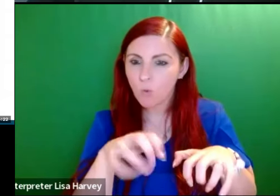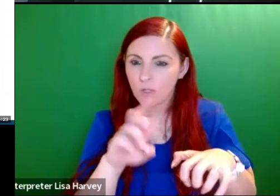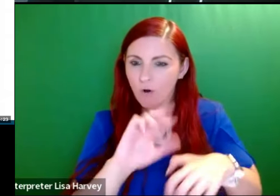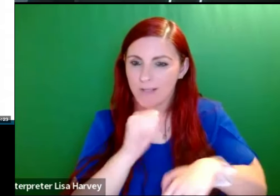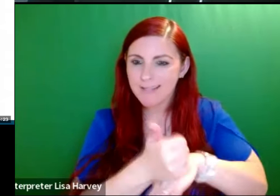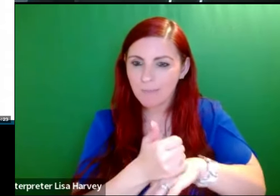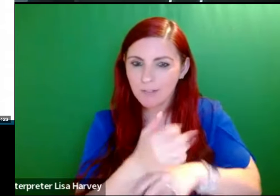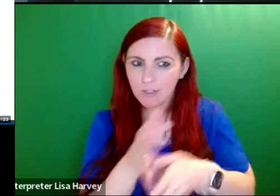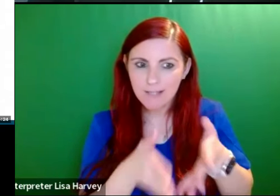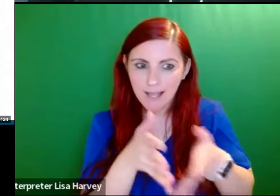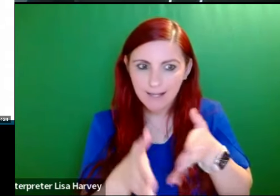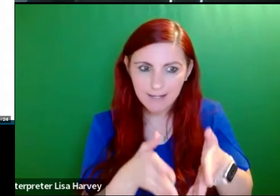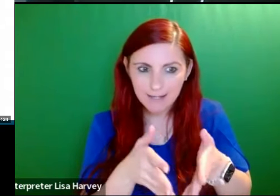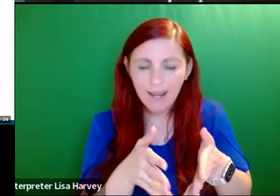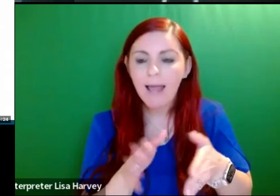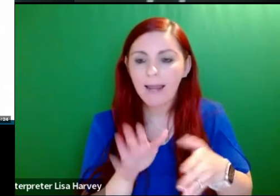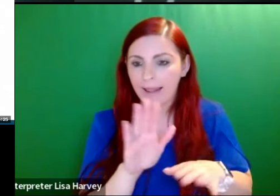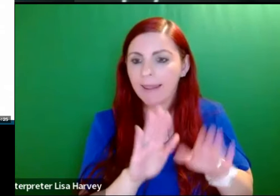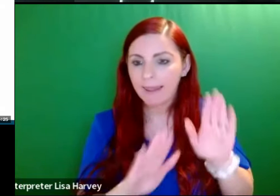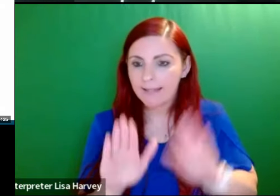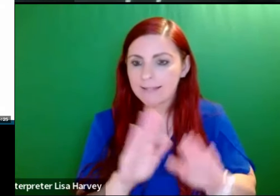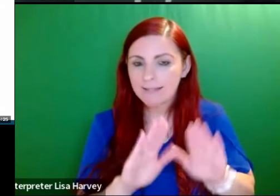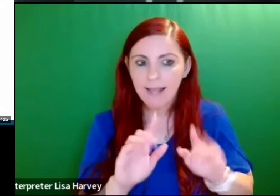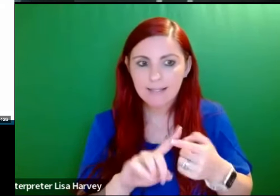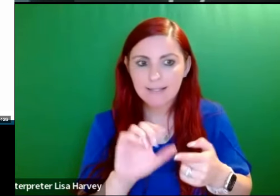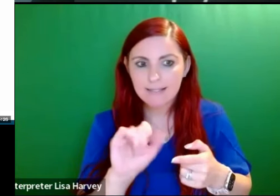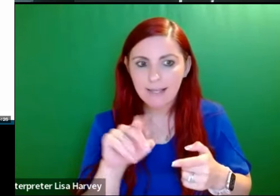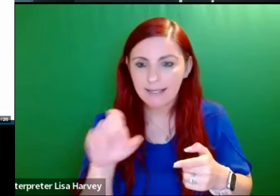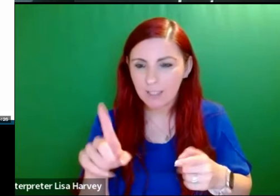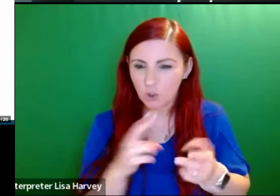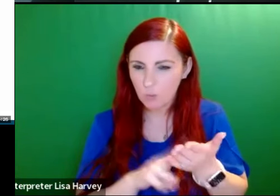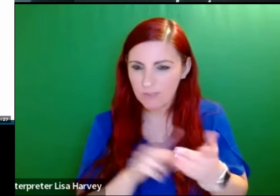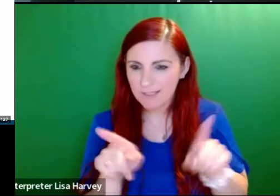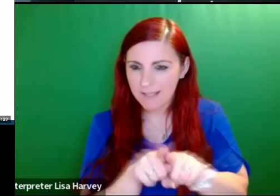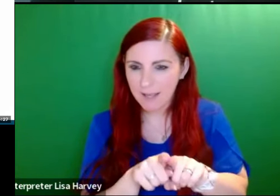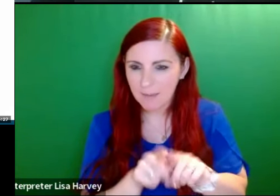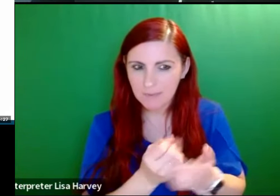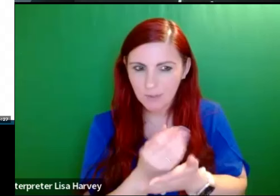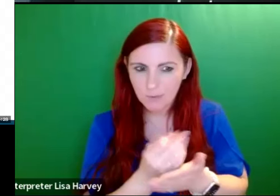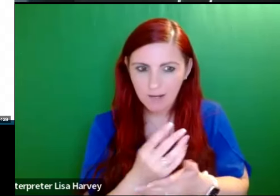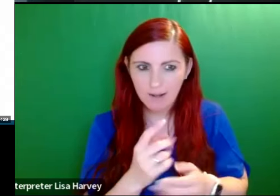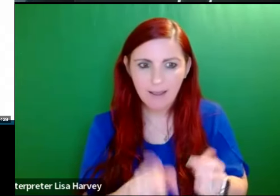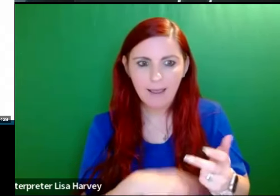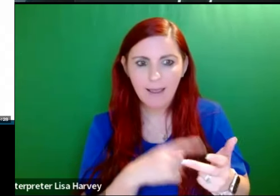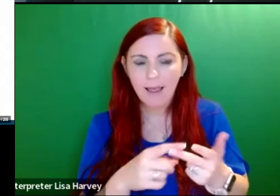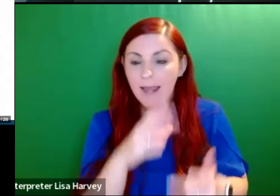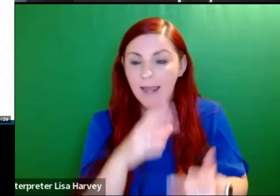And Leeson and Said used that terminology in their book. And these are signs like shop,